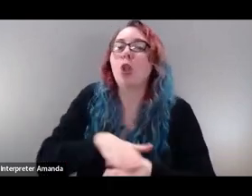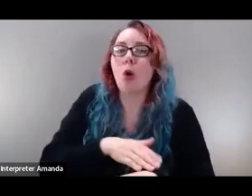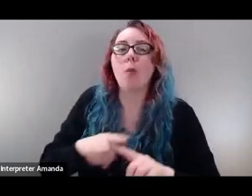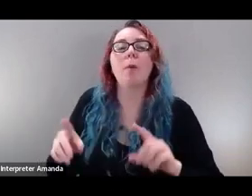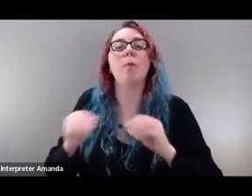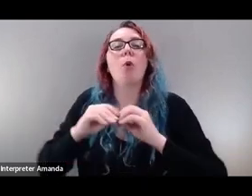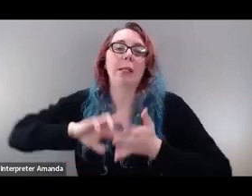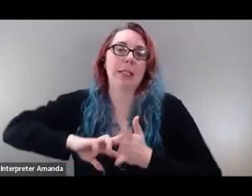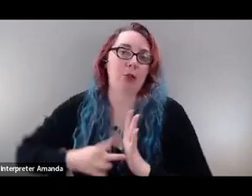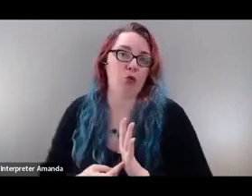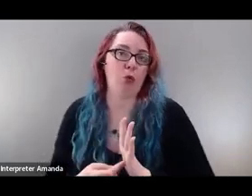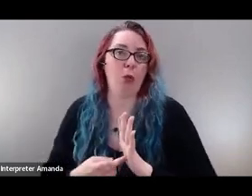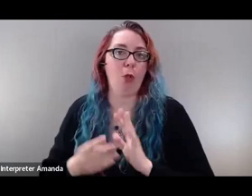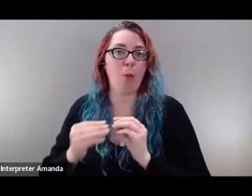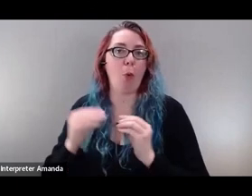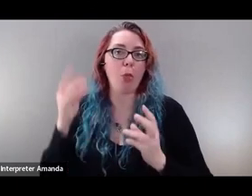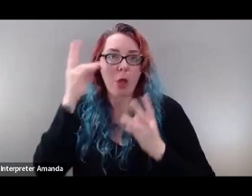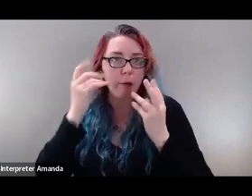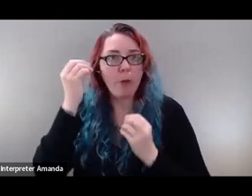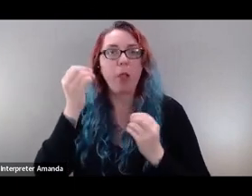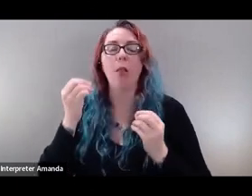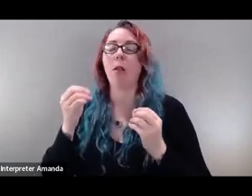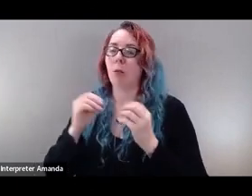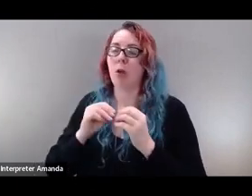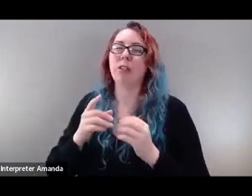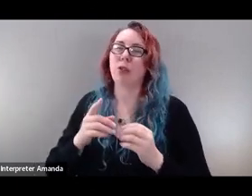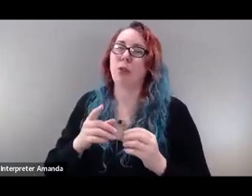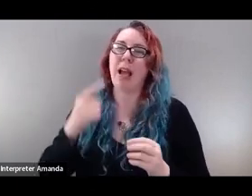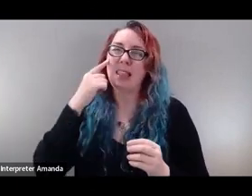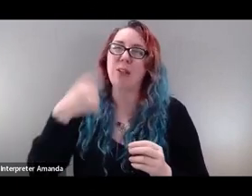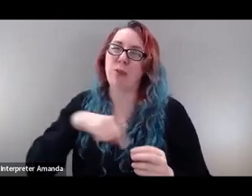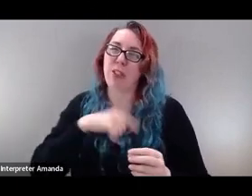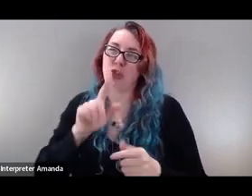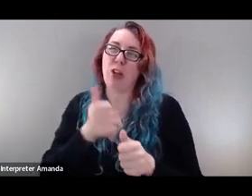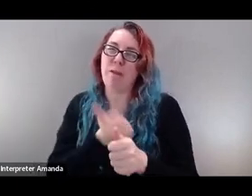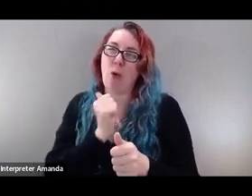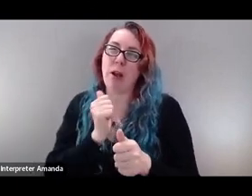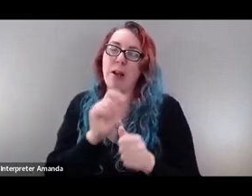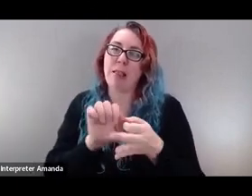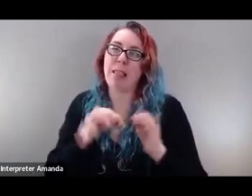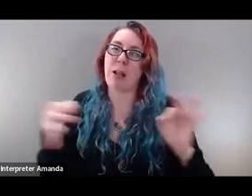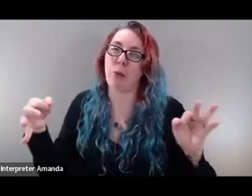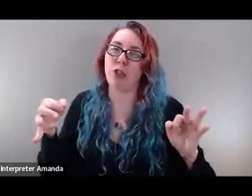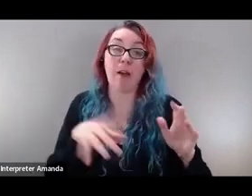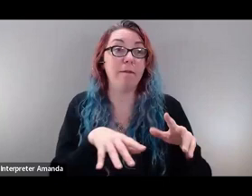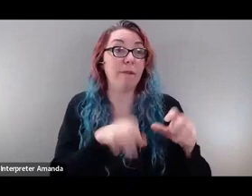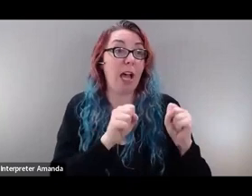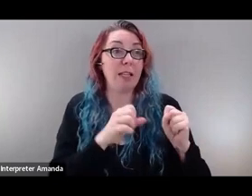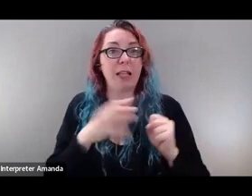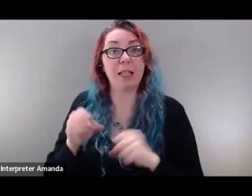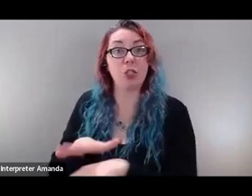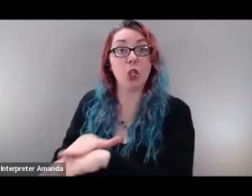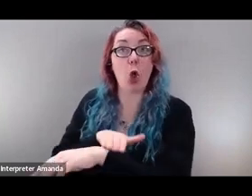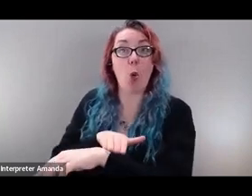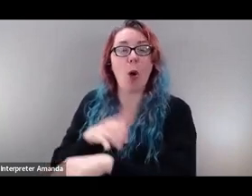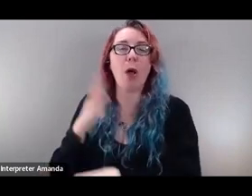So I think we need to get away from this language of like fast and slow, which is like this very capitalistic sort of thing. Because if you're not